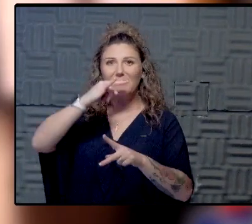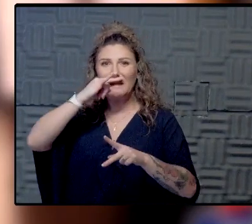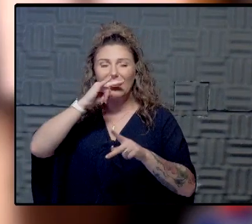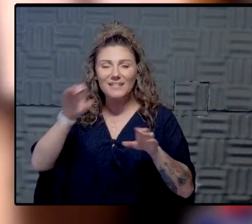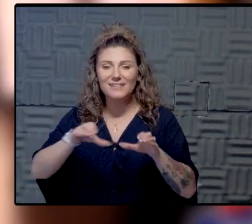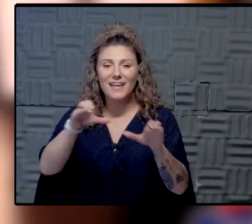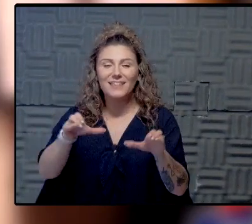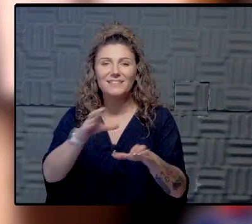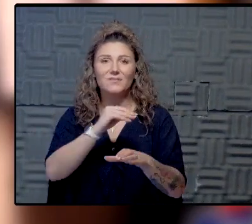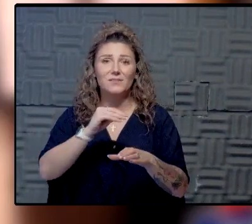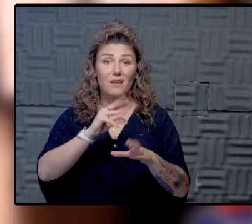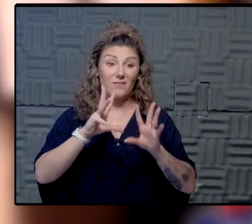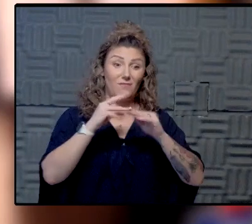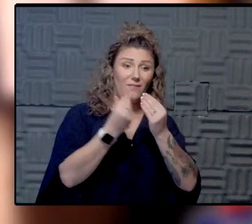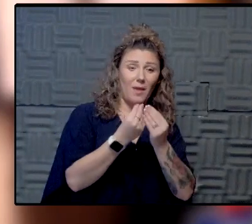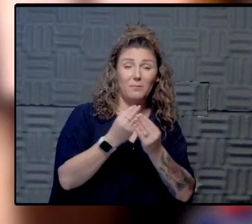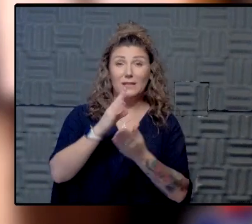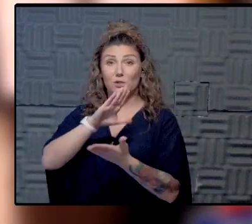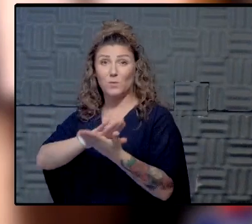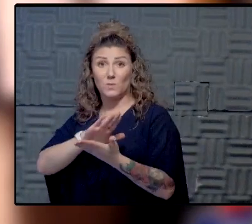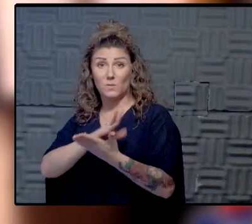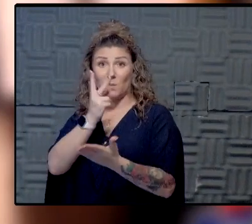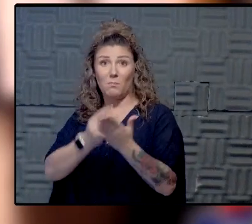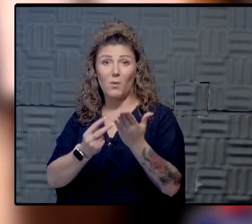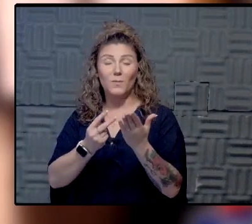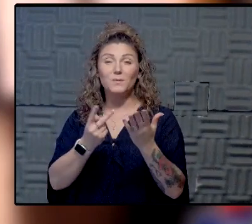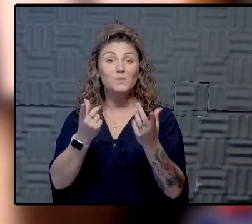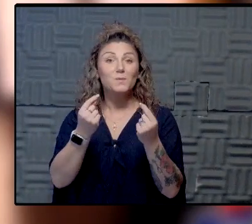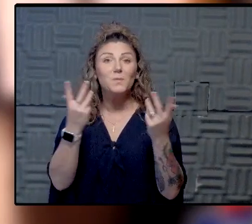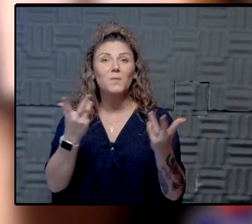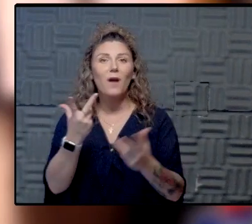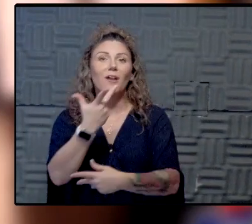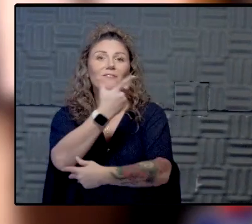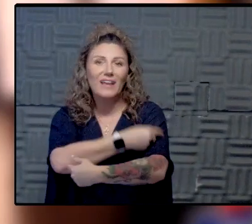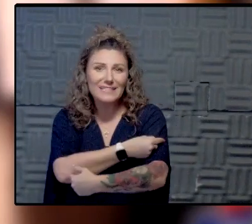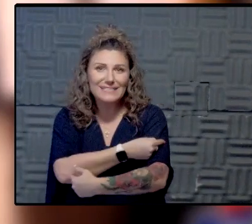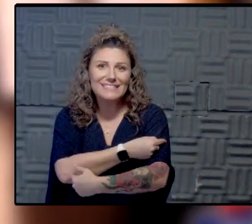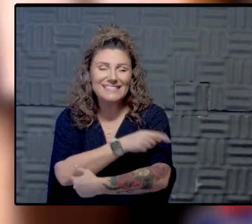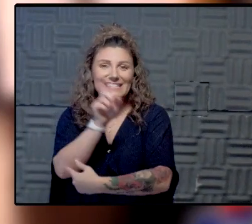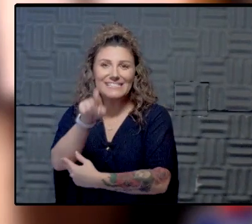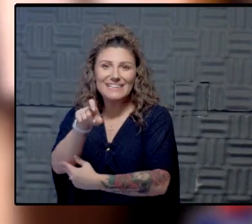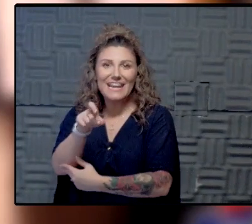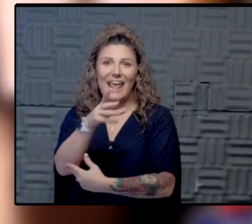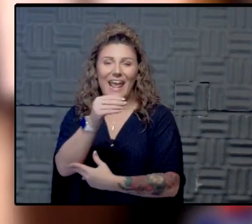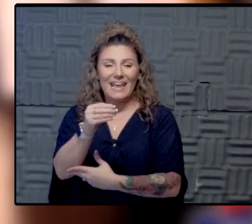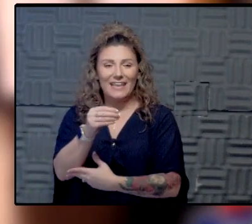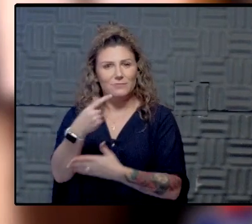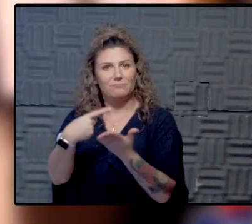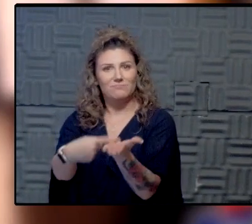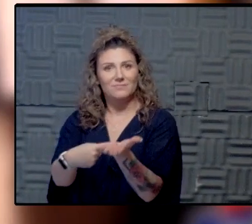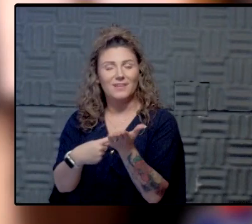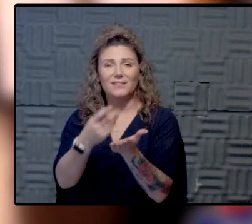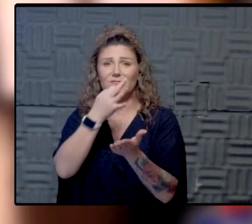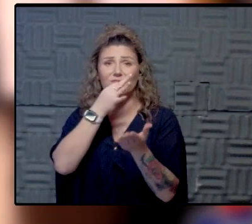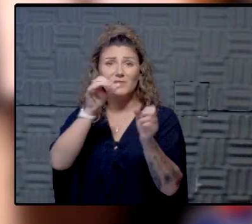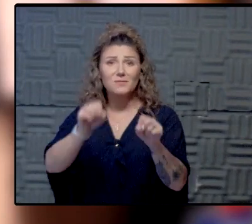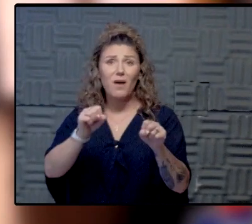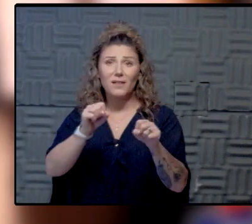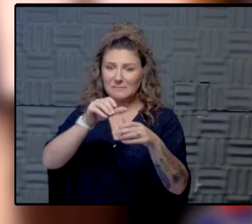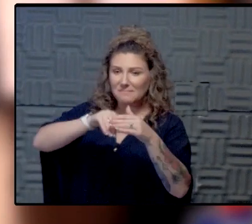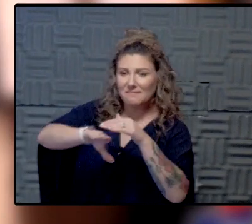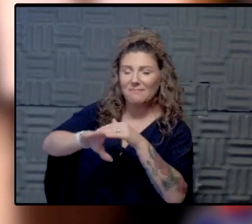with the families and to schools, is to get them vaccinated. So have those discussions, and then as soon as possible, get